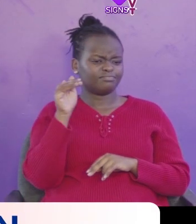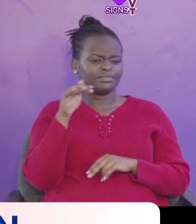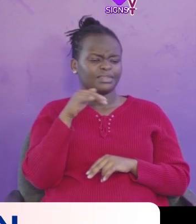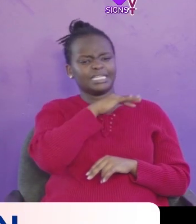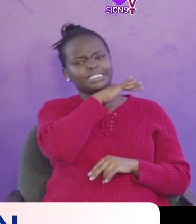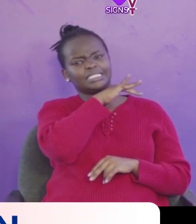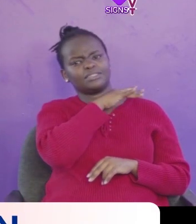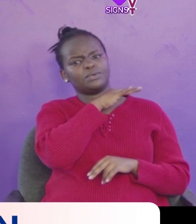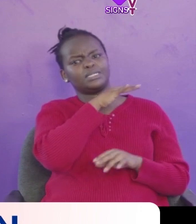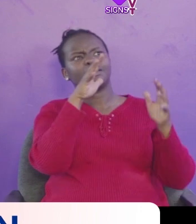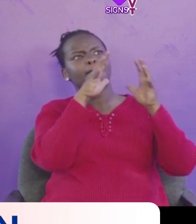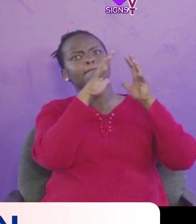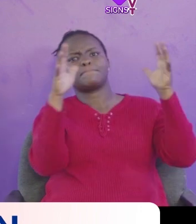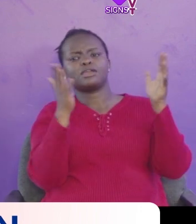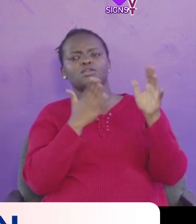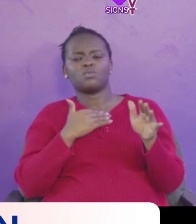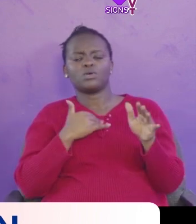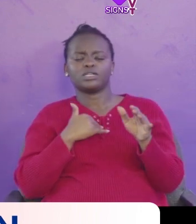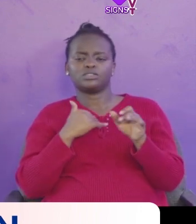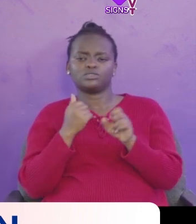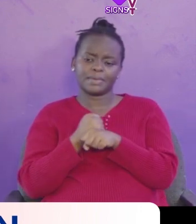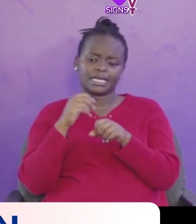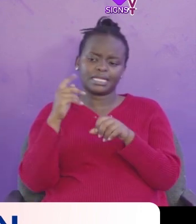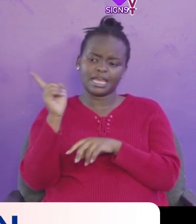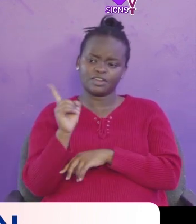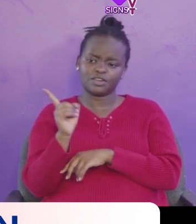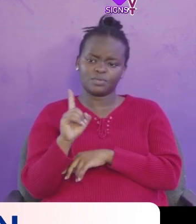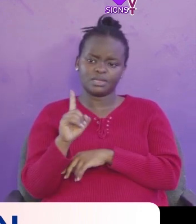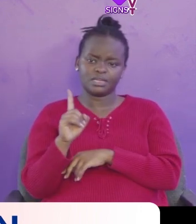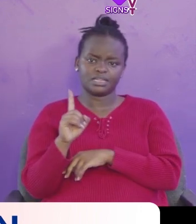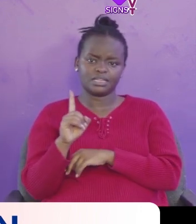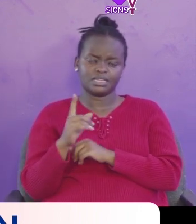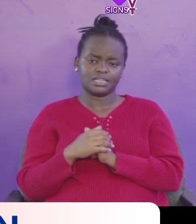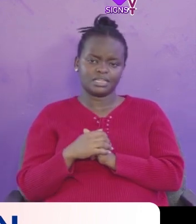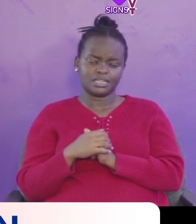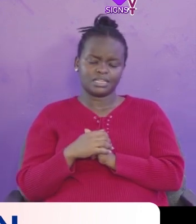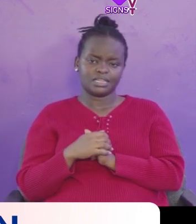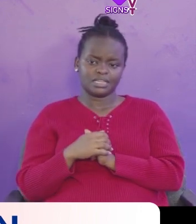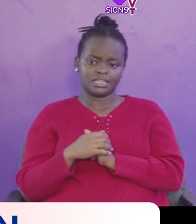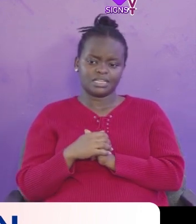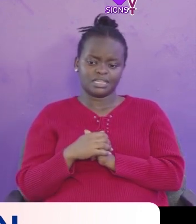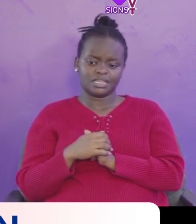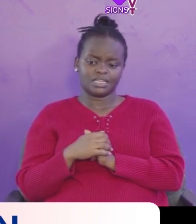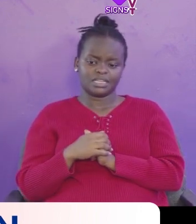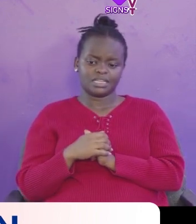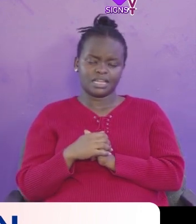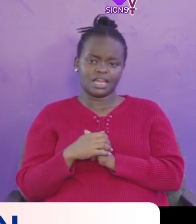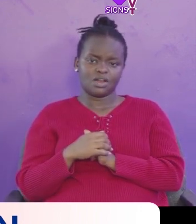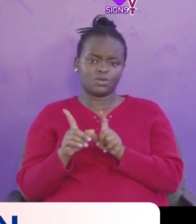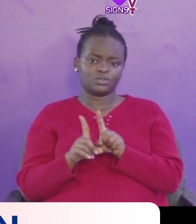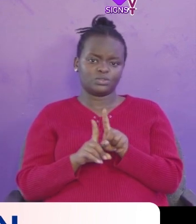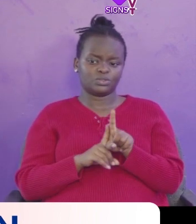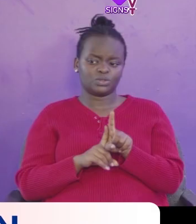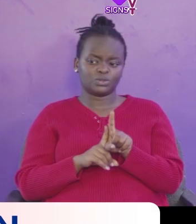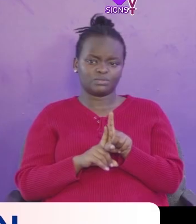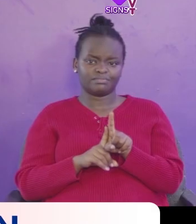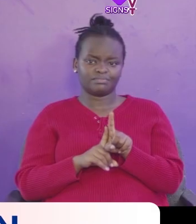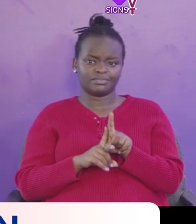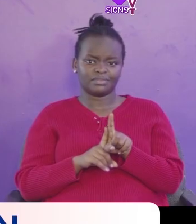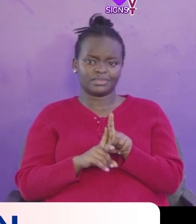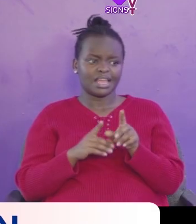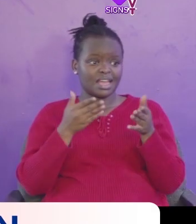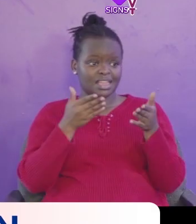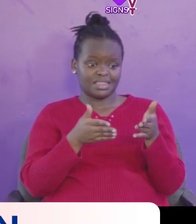yenye inataka kutengenezwa Nairobi? Hiyo itakuwa maji safi. Itafanya nini? The one that even a vehicle can drive it. Of course, hiyo itatupeleka